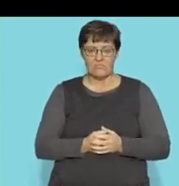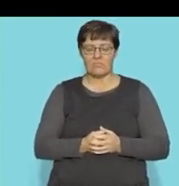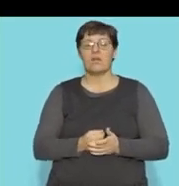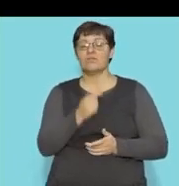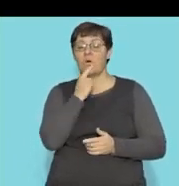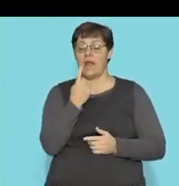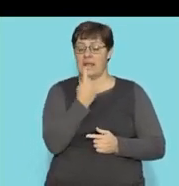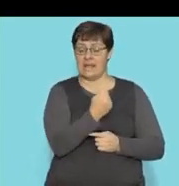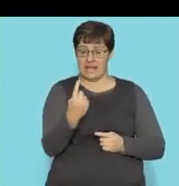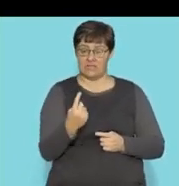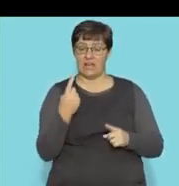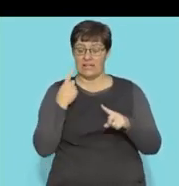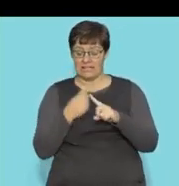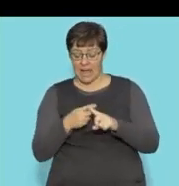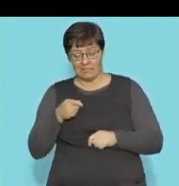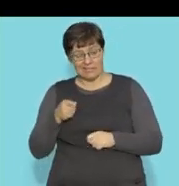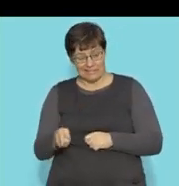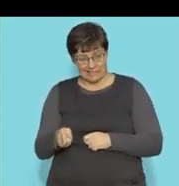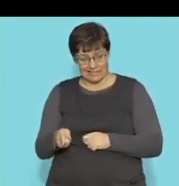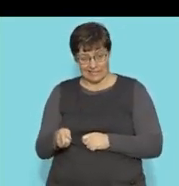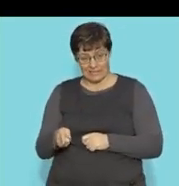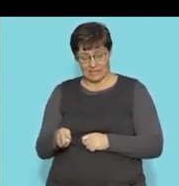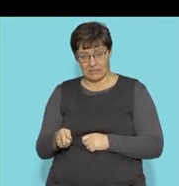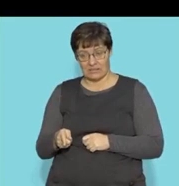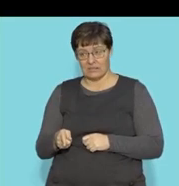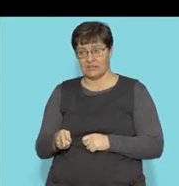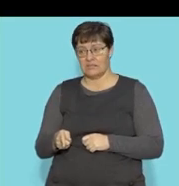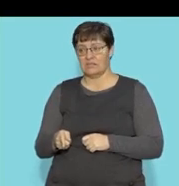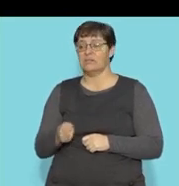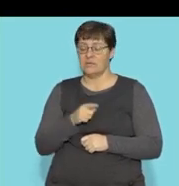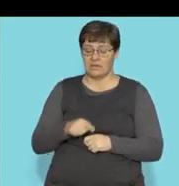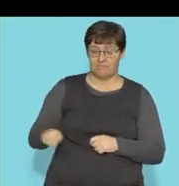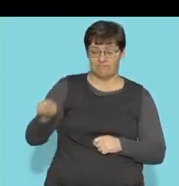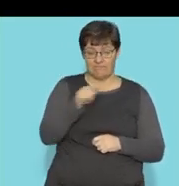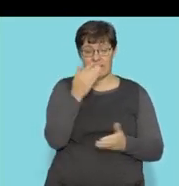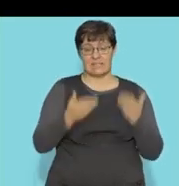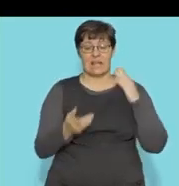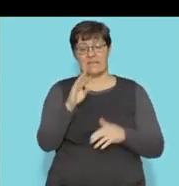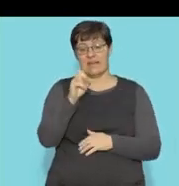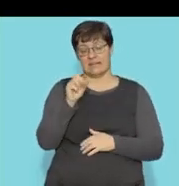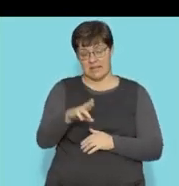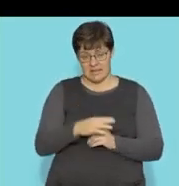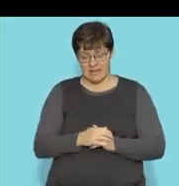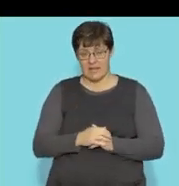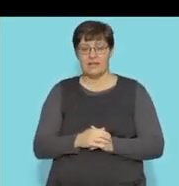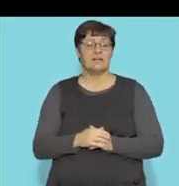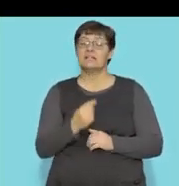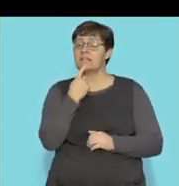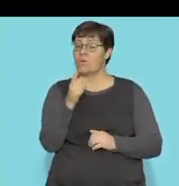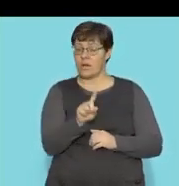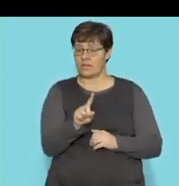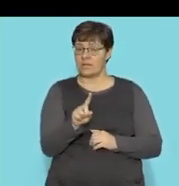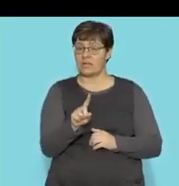that each dimension is multiplied by is known as the scale factor, and we often call this